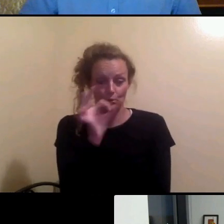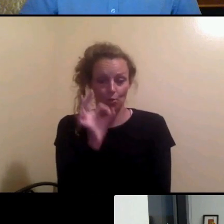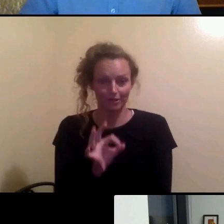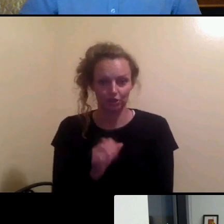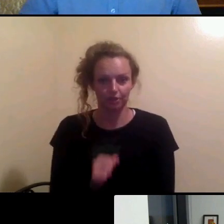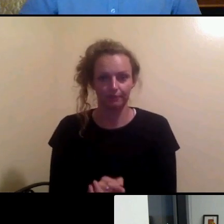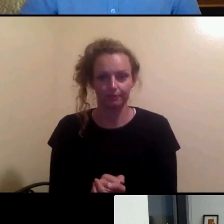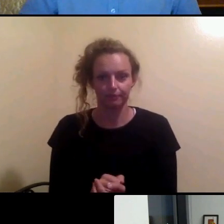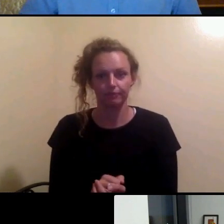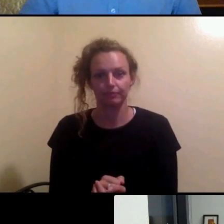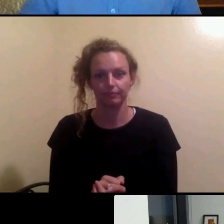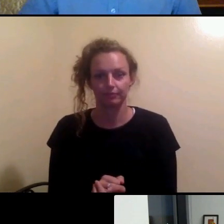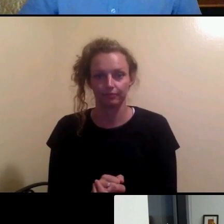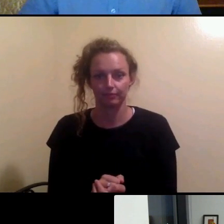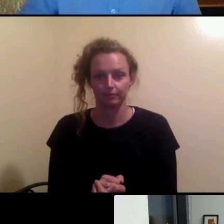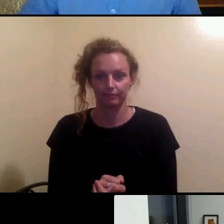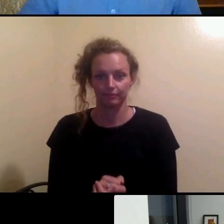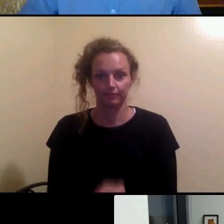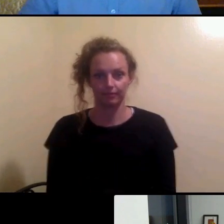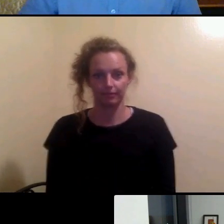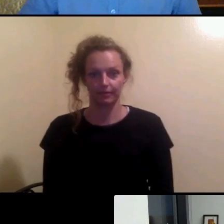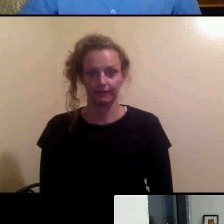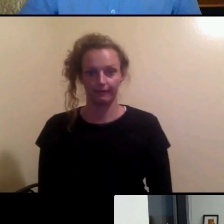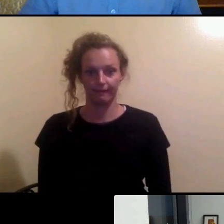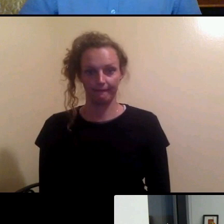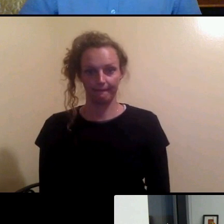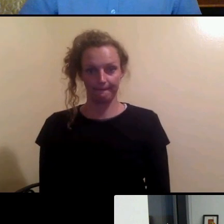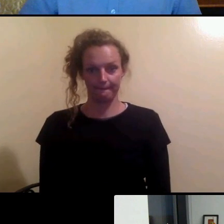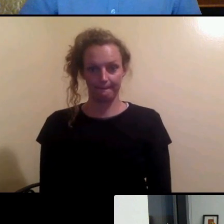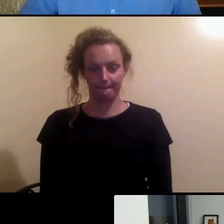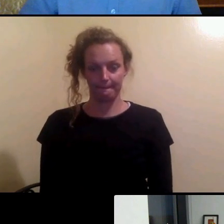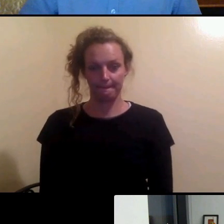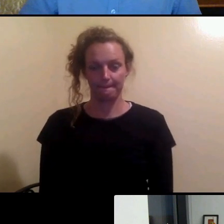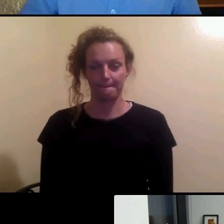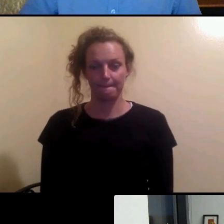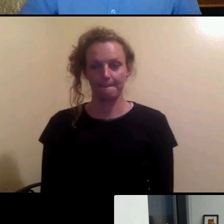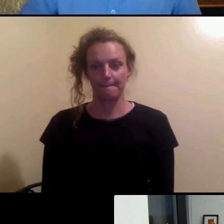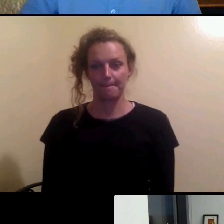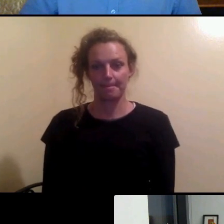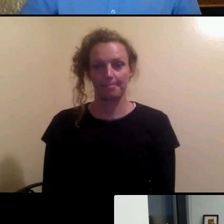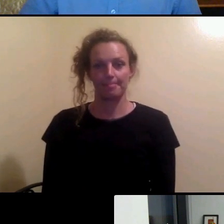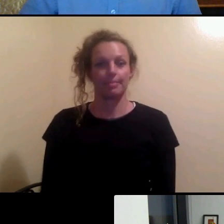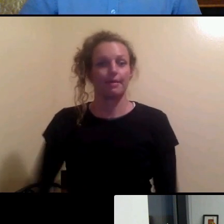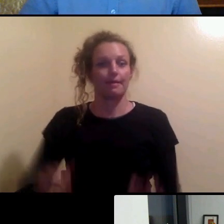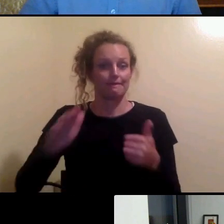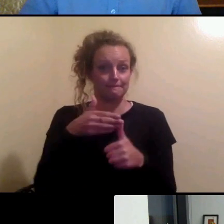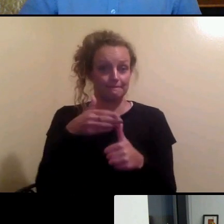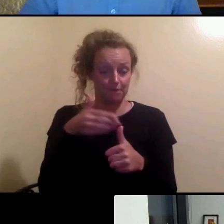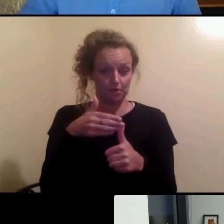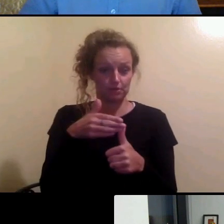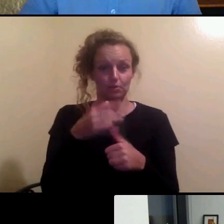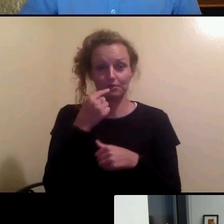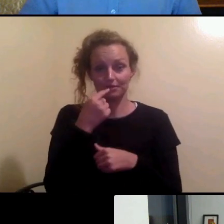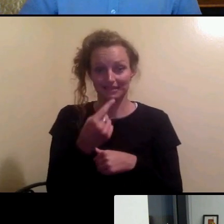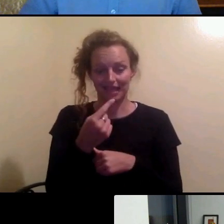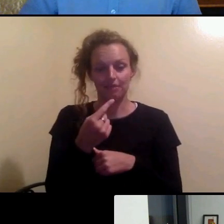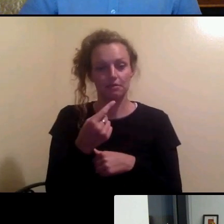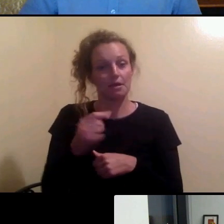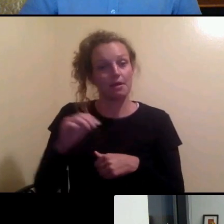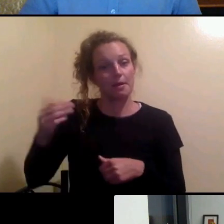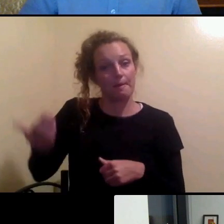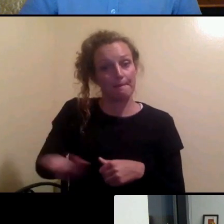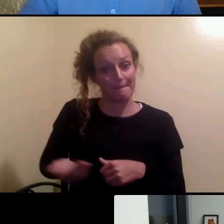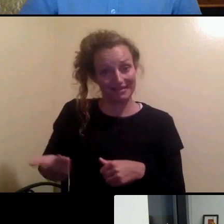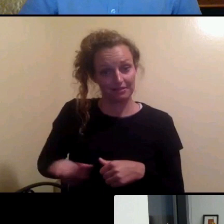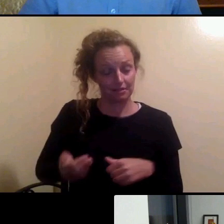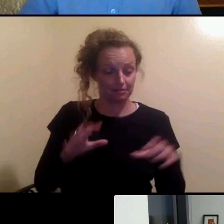can see is, does the business sector need to push education sector more